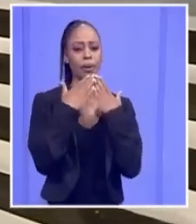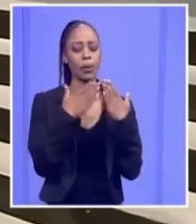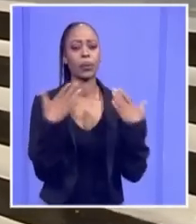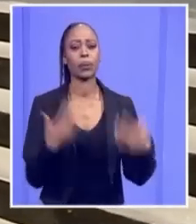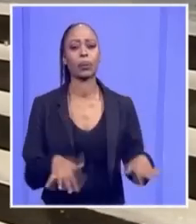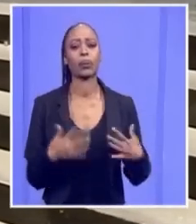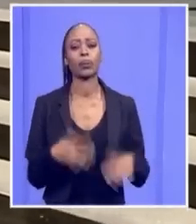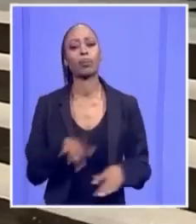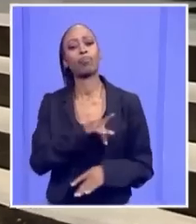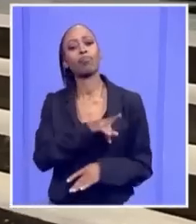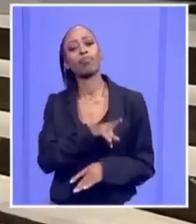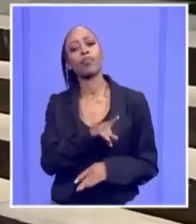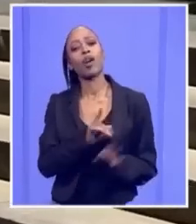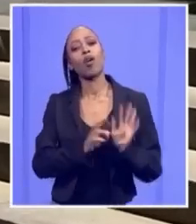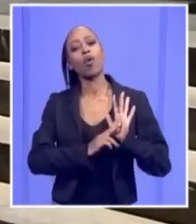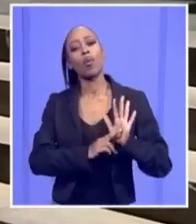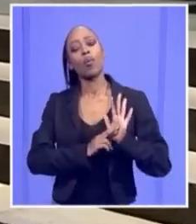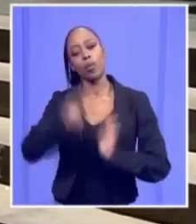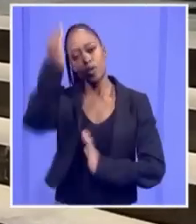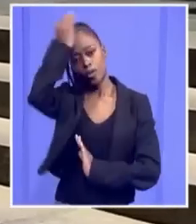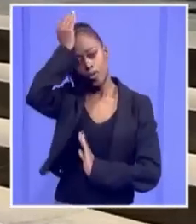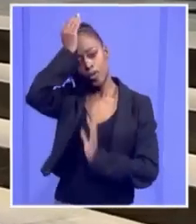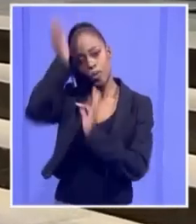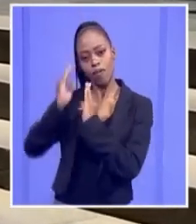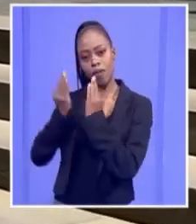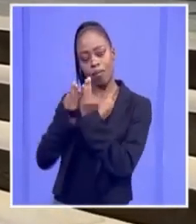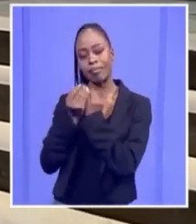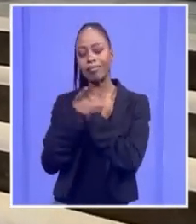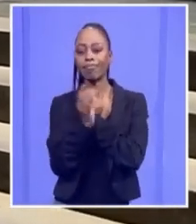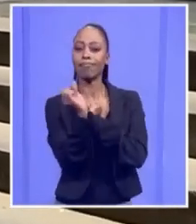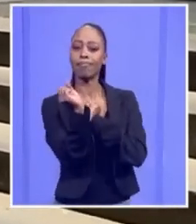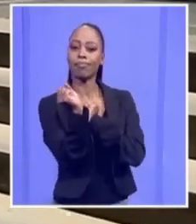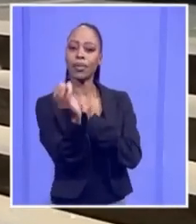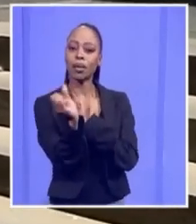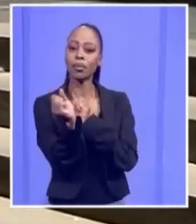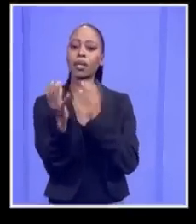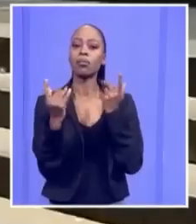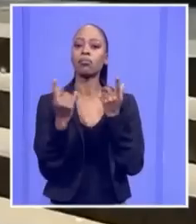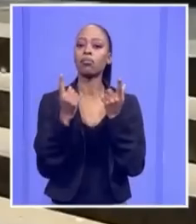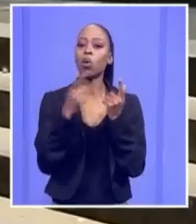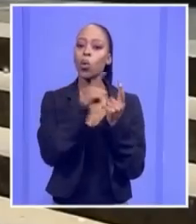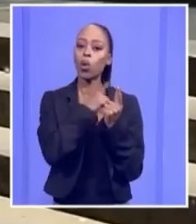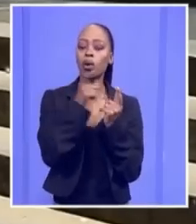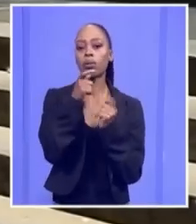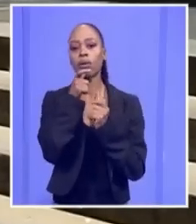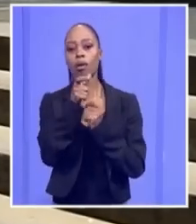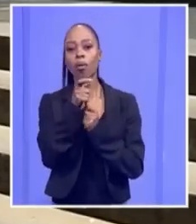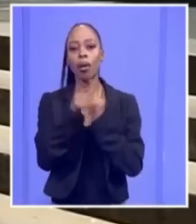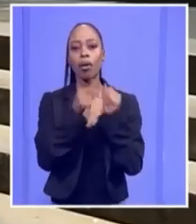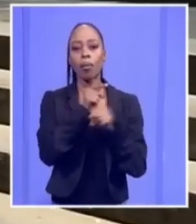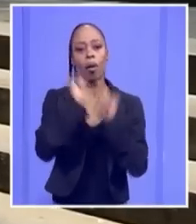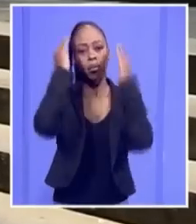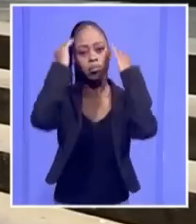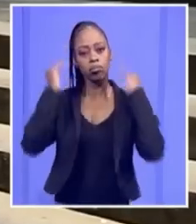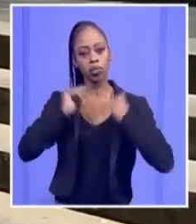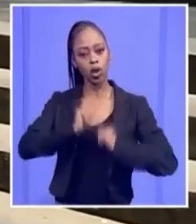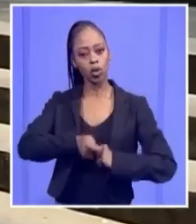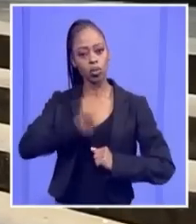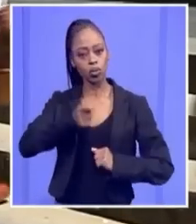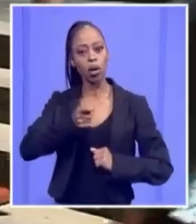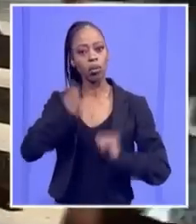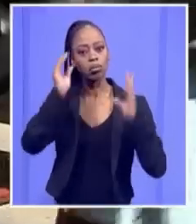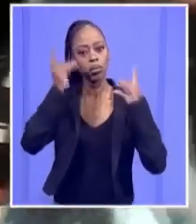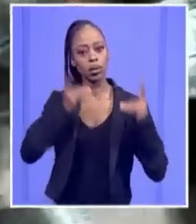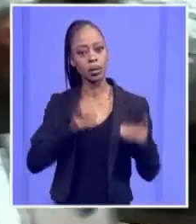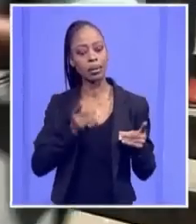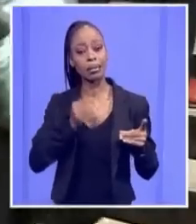the Jacob Zuma Foundation spokesperson just speaking after the judgment by the full bench here at the Gauteng High Court, which